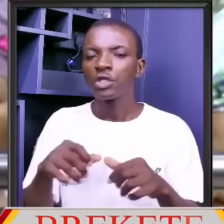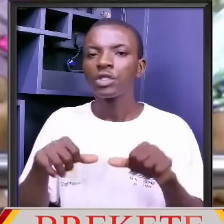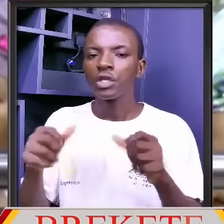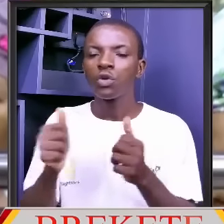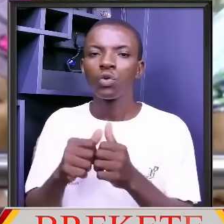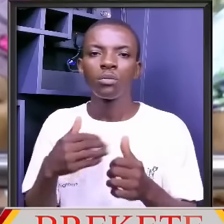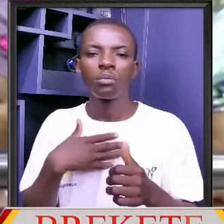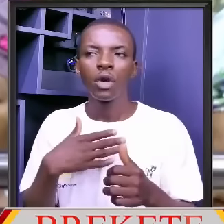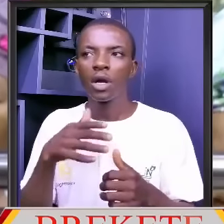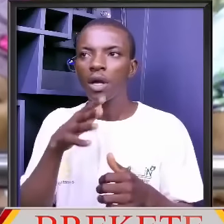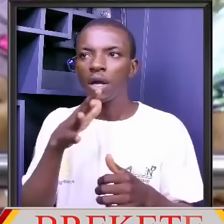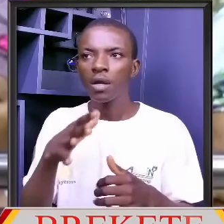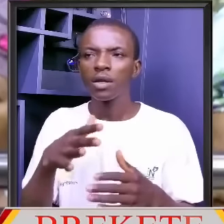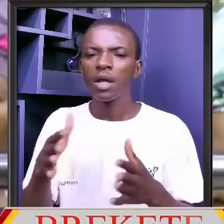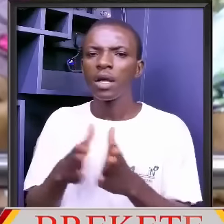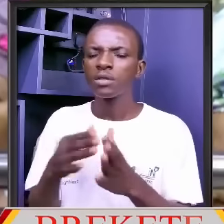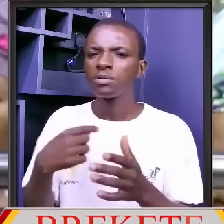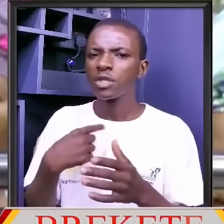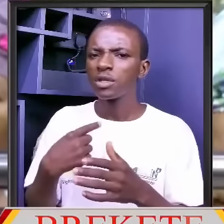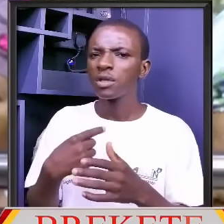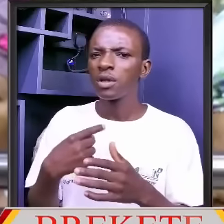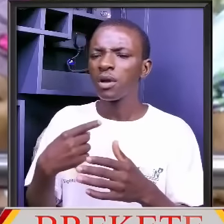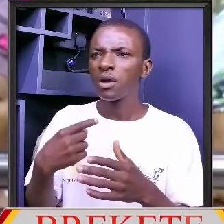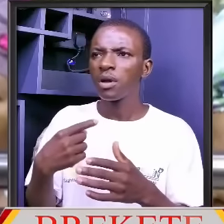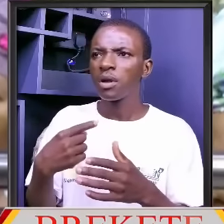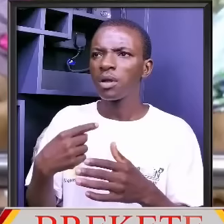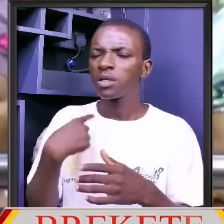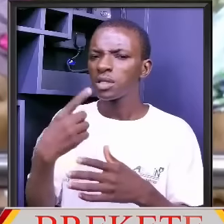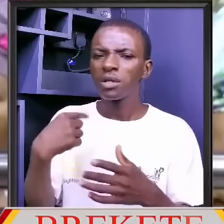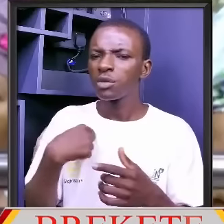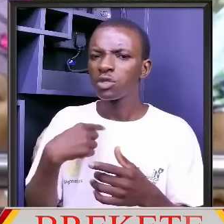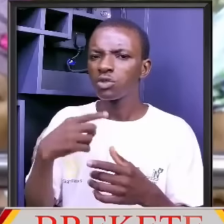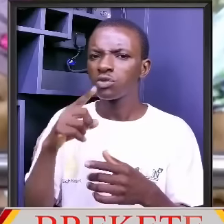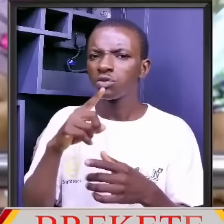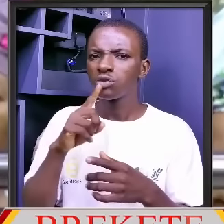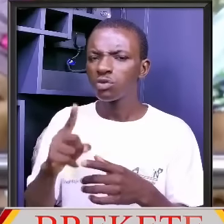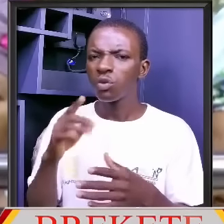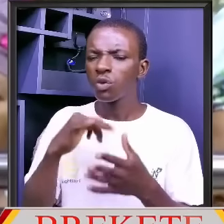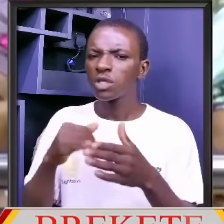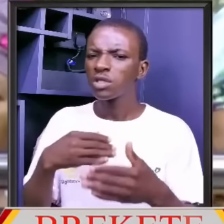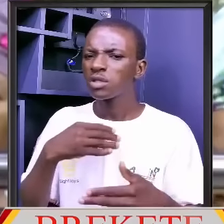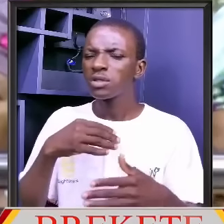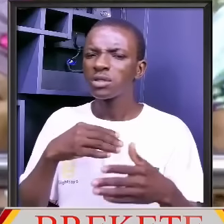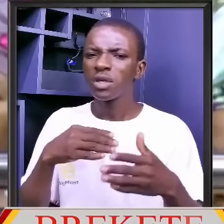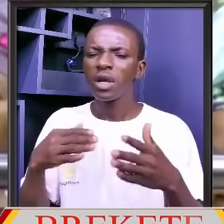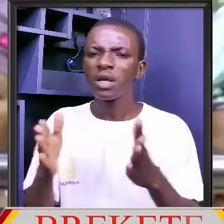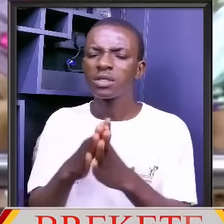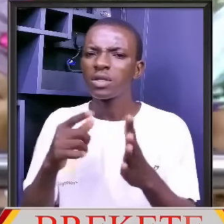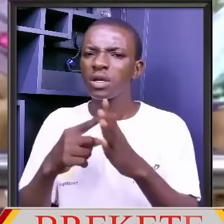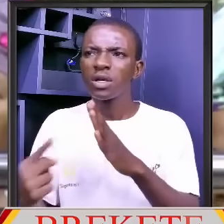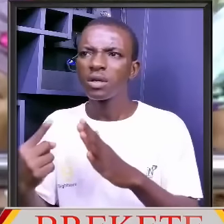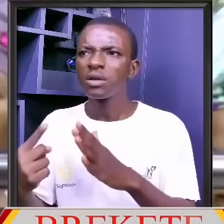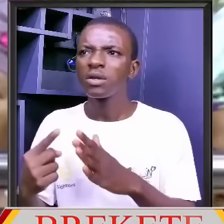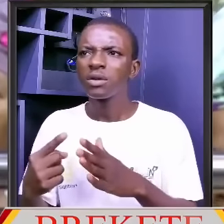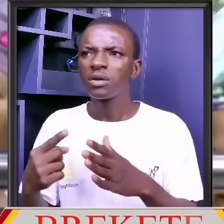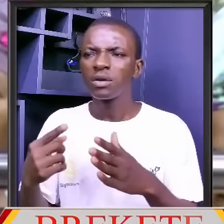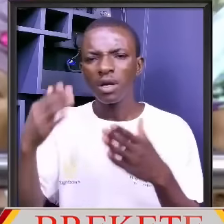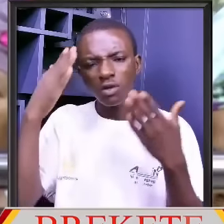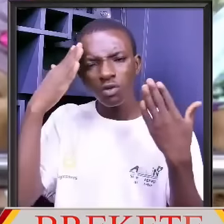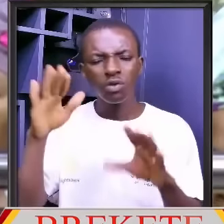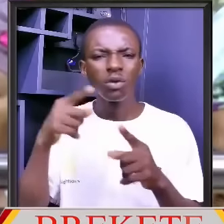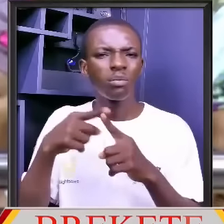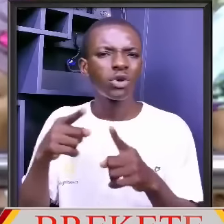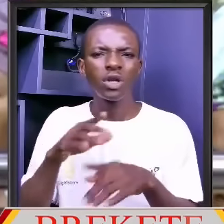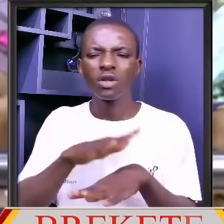stay with my grandmama. My grandmama come they ask me, say my pikin, tell me truth. Waiting they pursue you for that woman house. I say mama, I don't